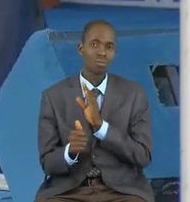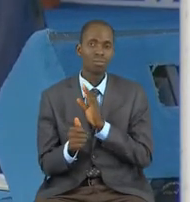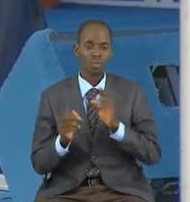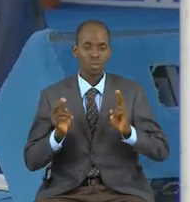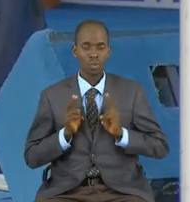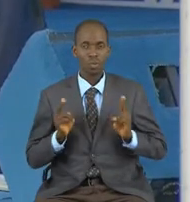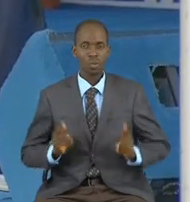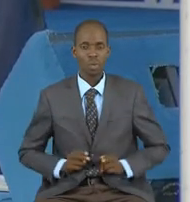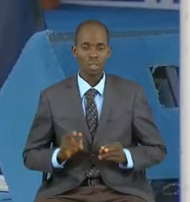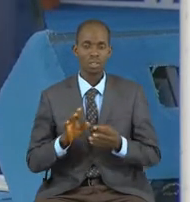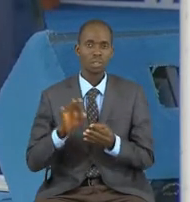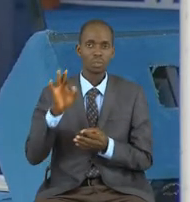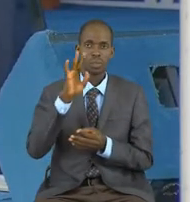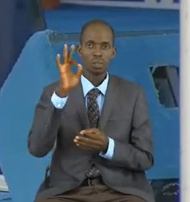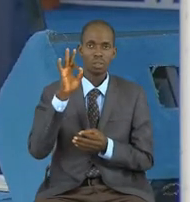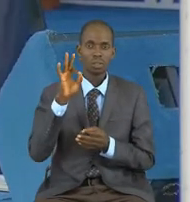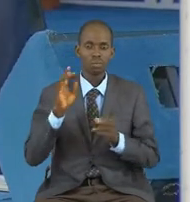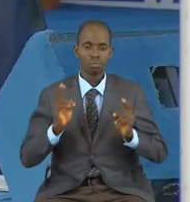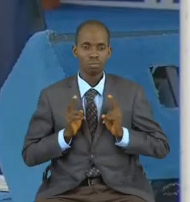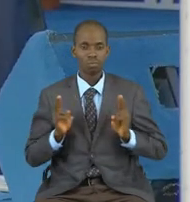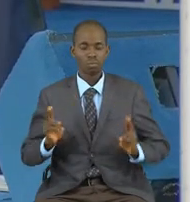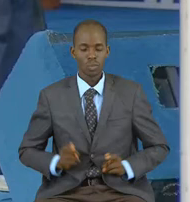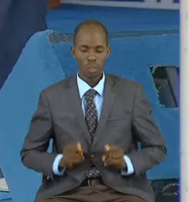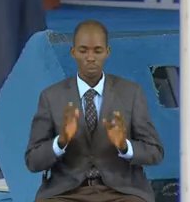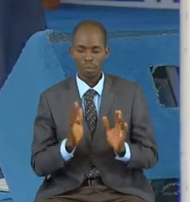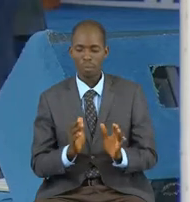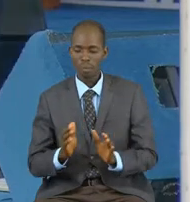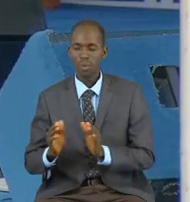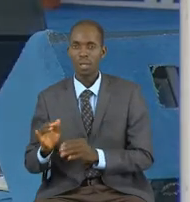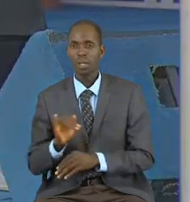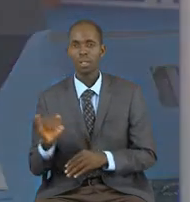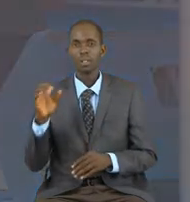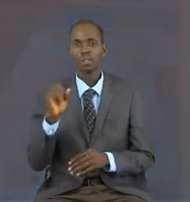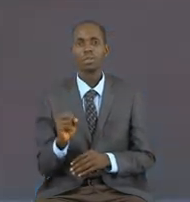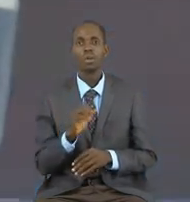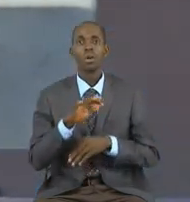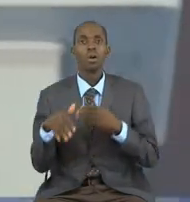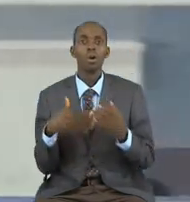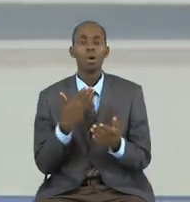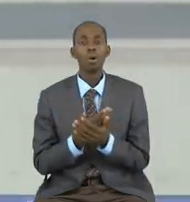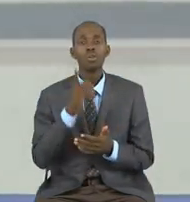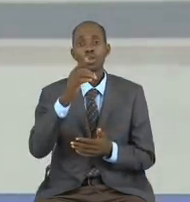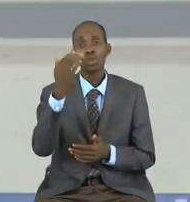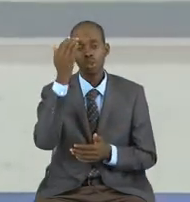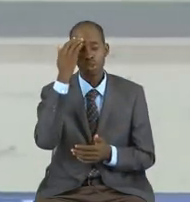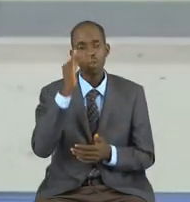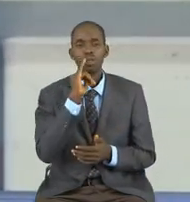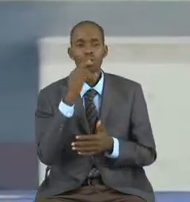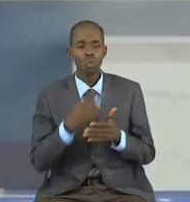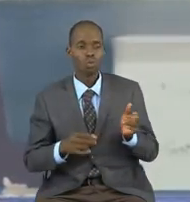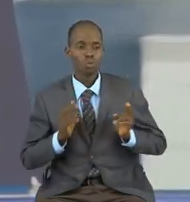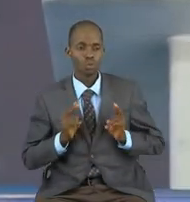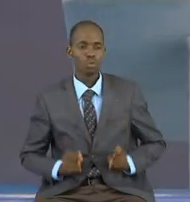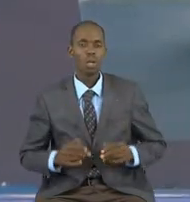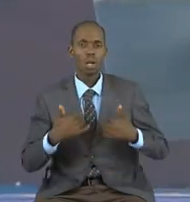spirit, human strategy, all you know is what human beings have taught you, and you're